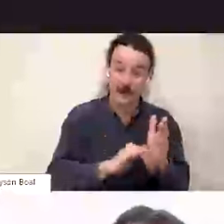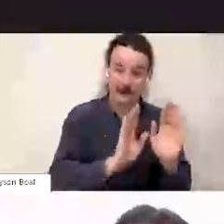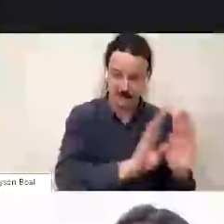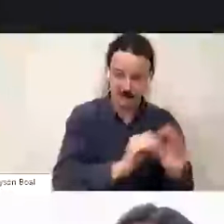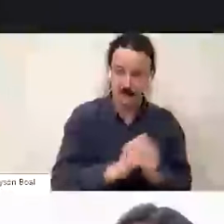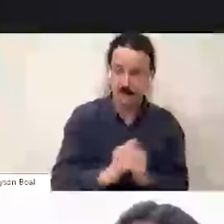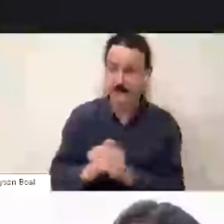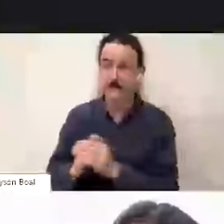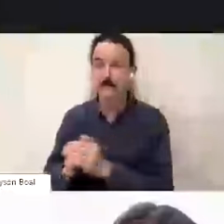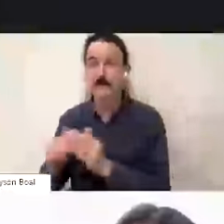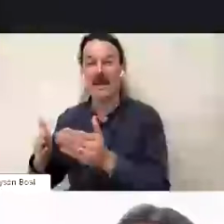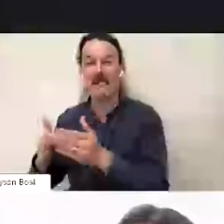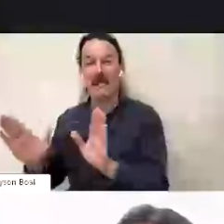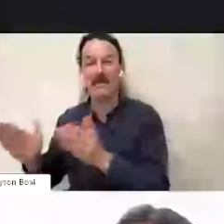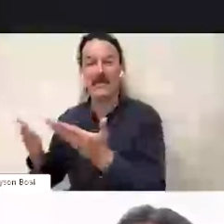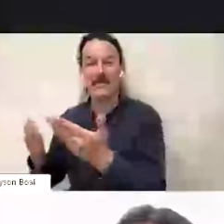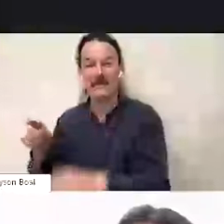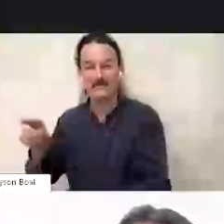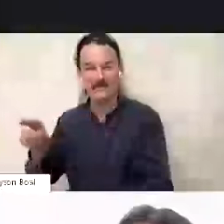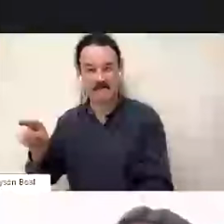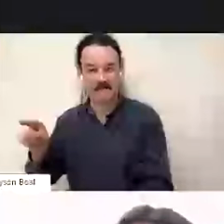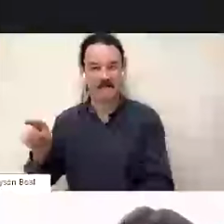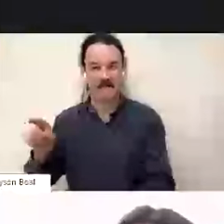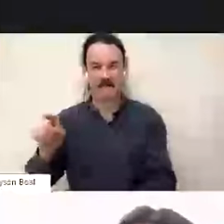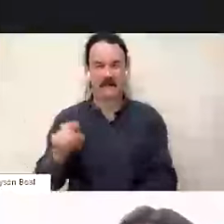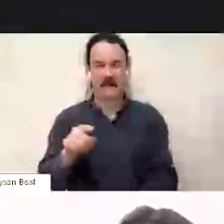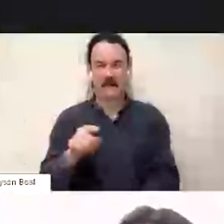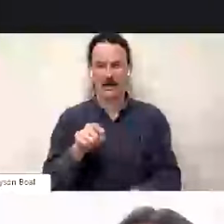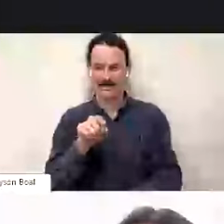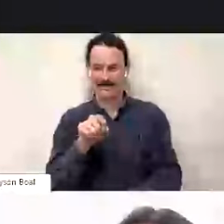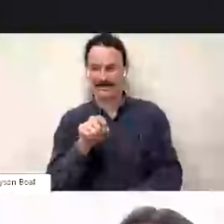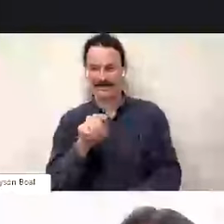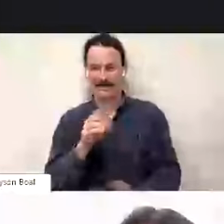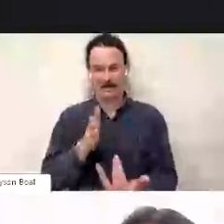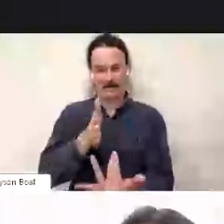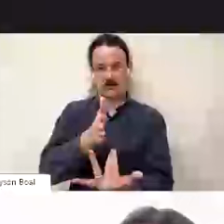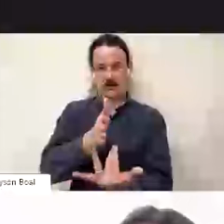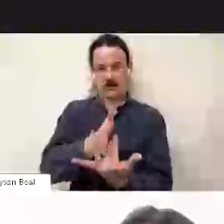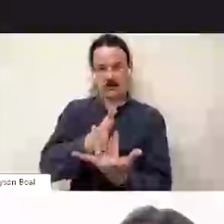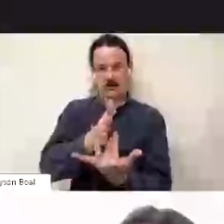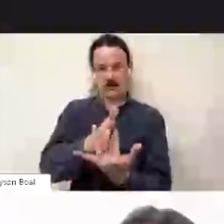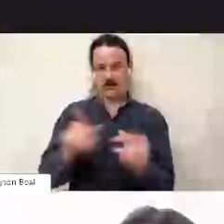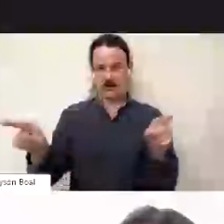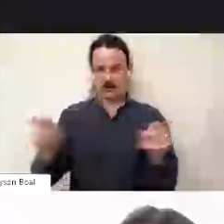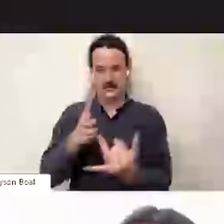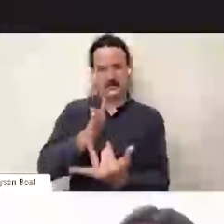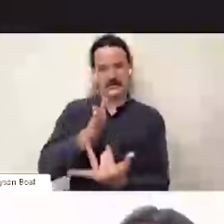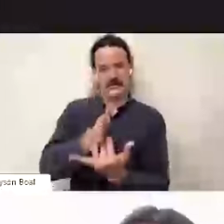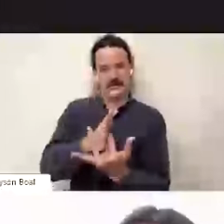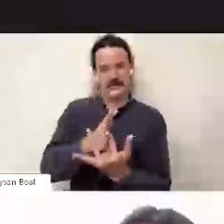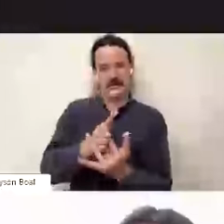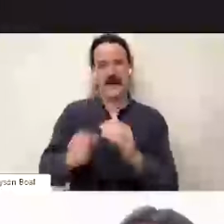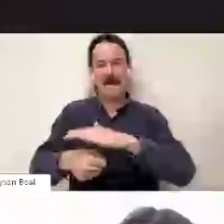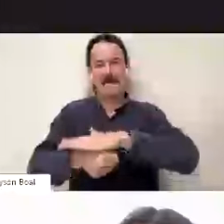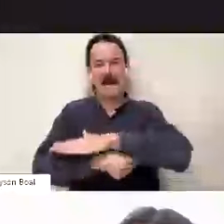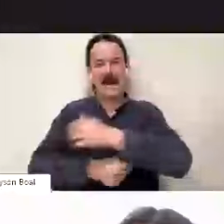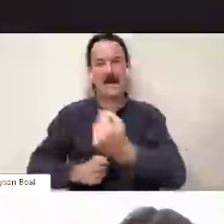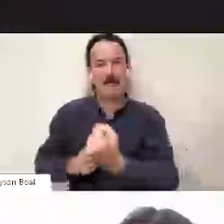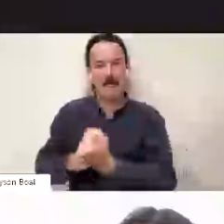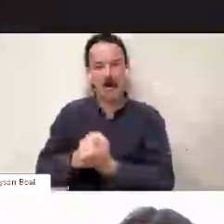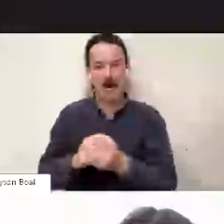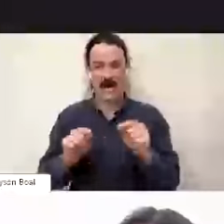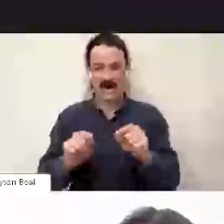really interested to hear from your perspective what is needed for First Nations Aboriginal people with disability. That's